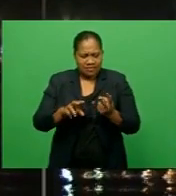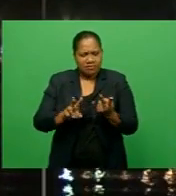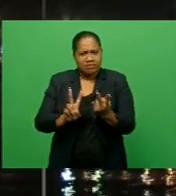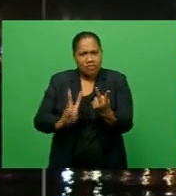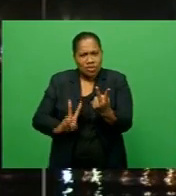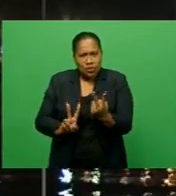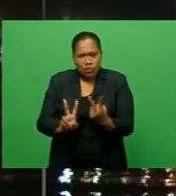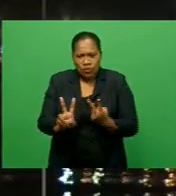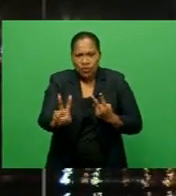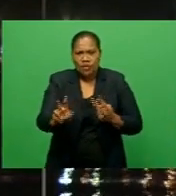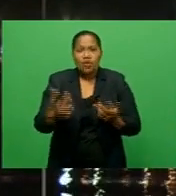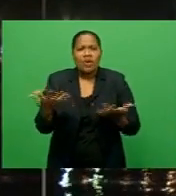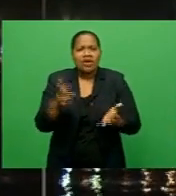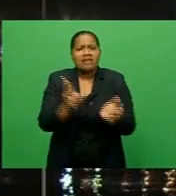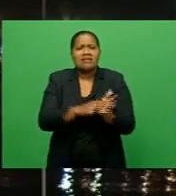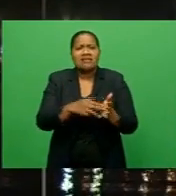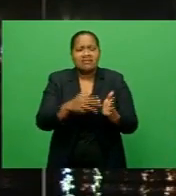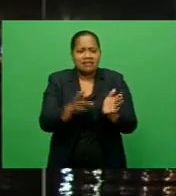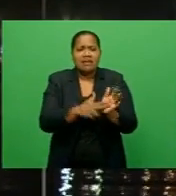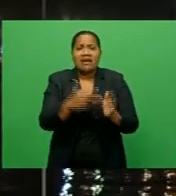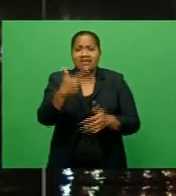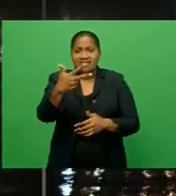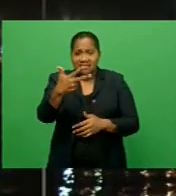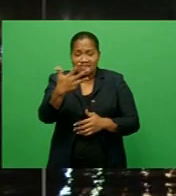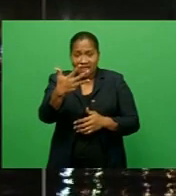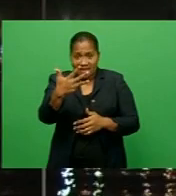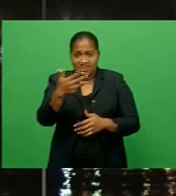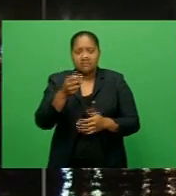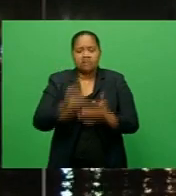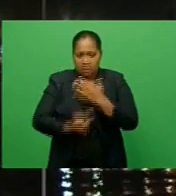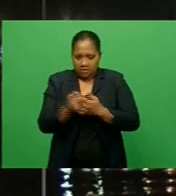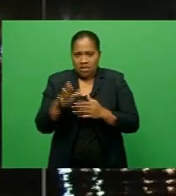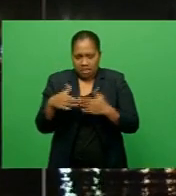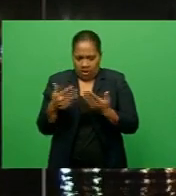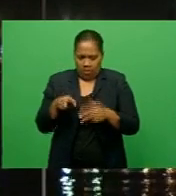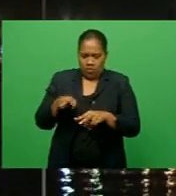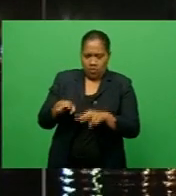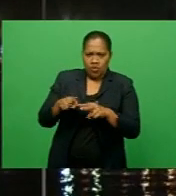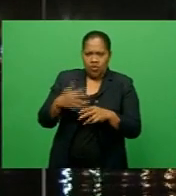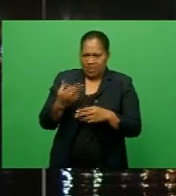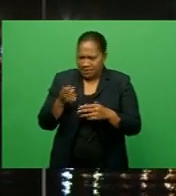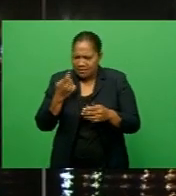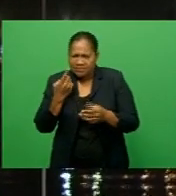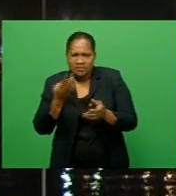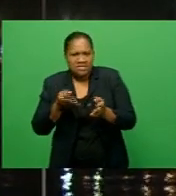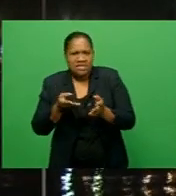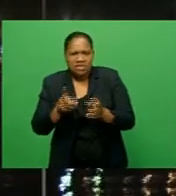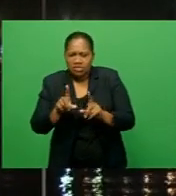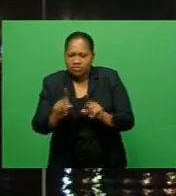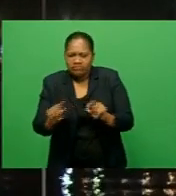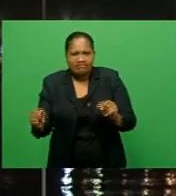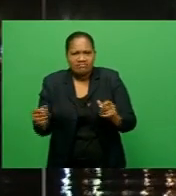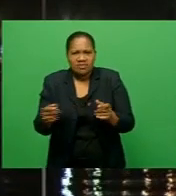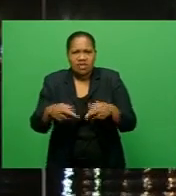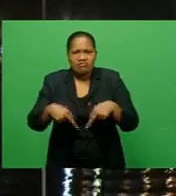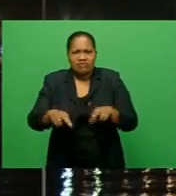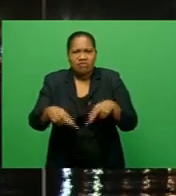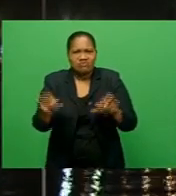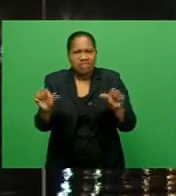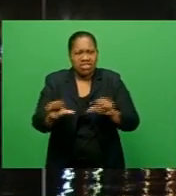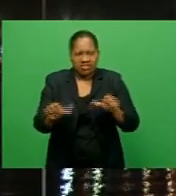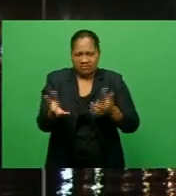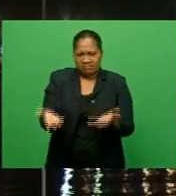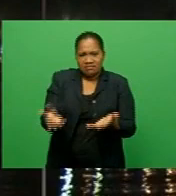Suva has been put on notice. The Fiji Roads Authority has seen surfacing failures on the road and has increased the defects liability